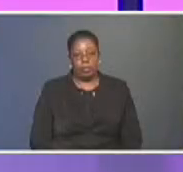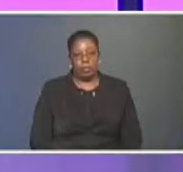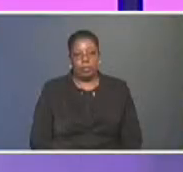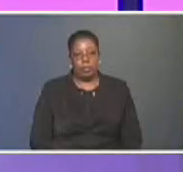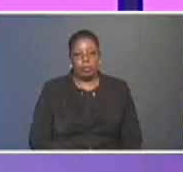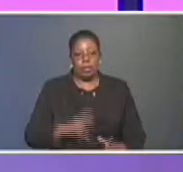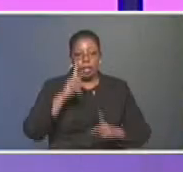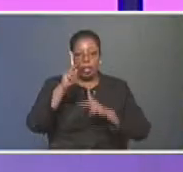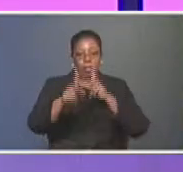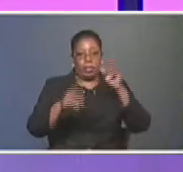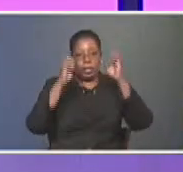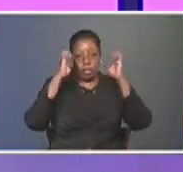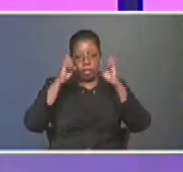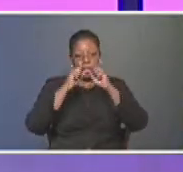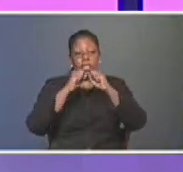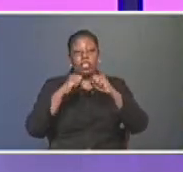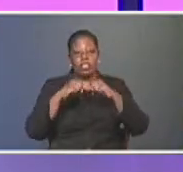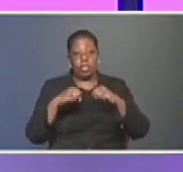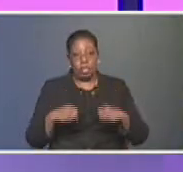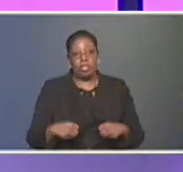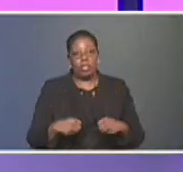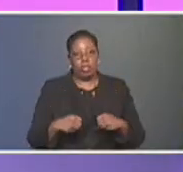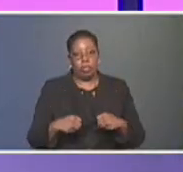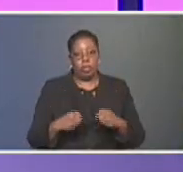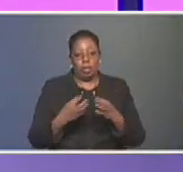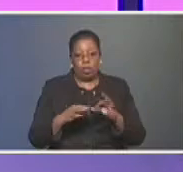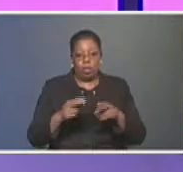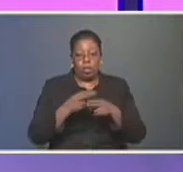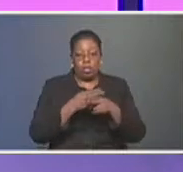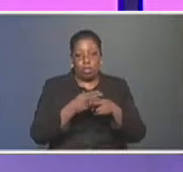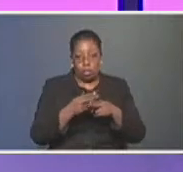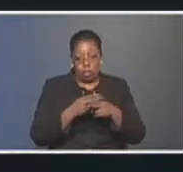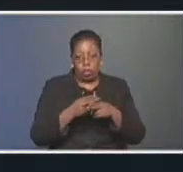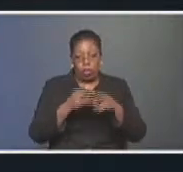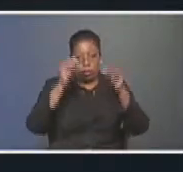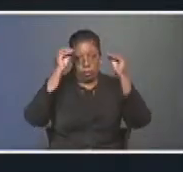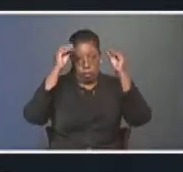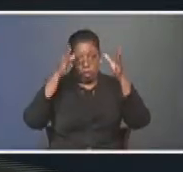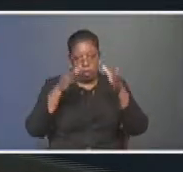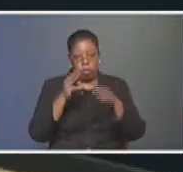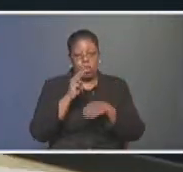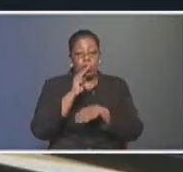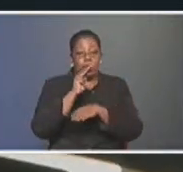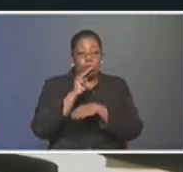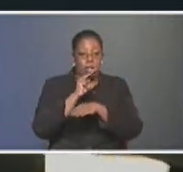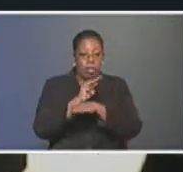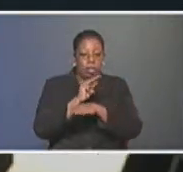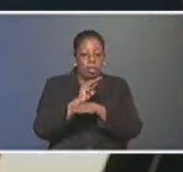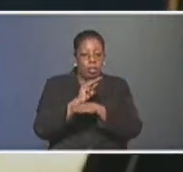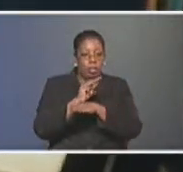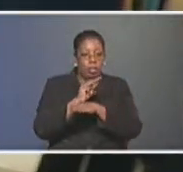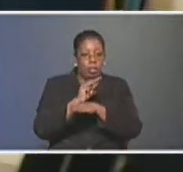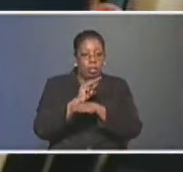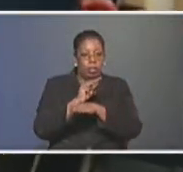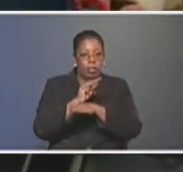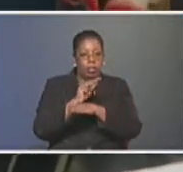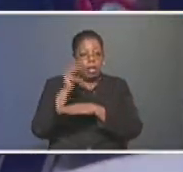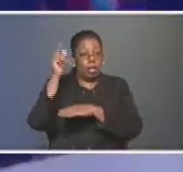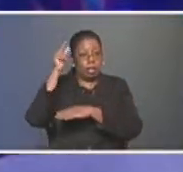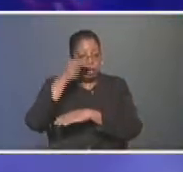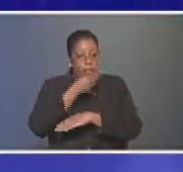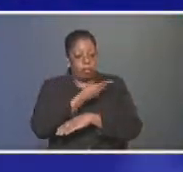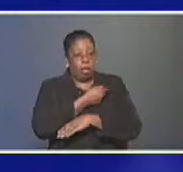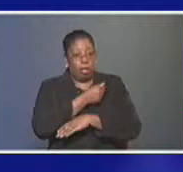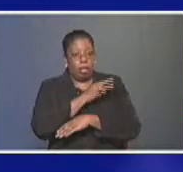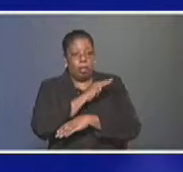The public education system plagued with a critical shortage of teachers. Education Minister, the Honorable Glenys Hannah Martin, says it's one of